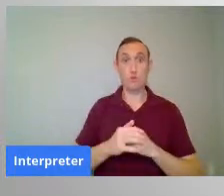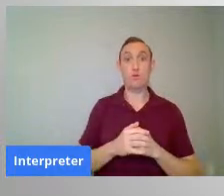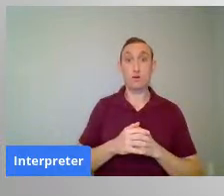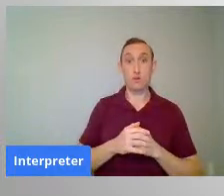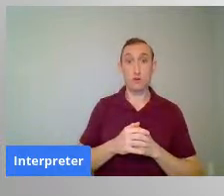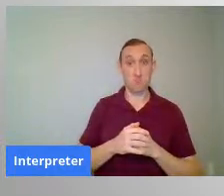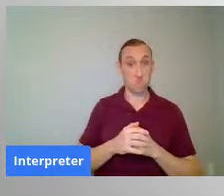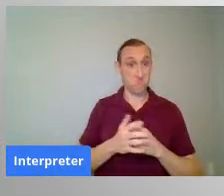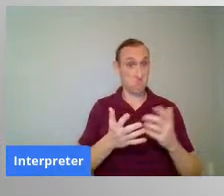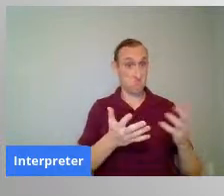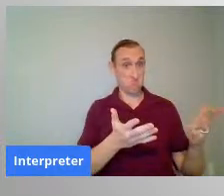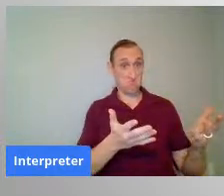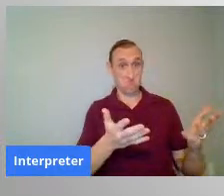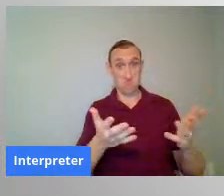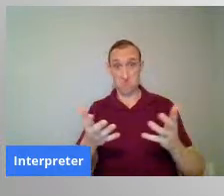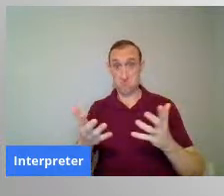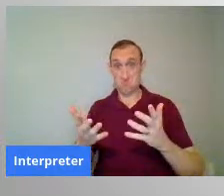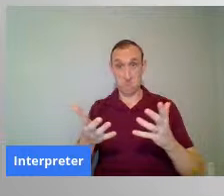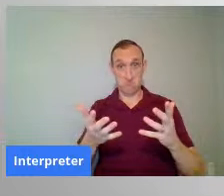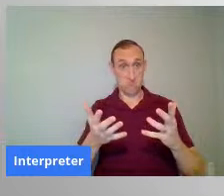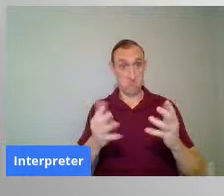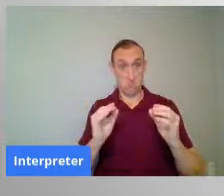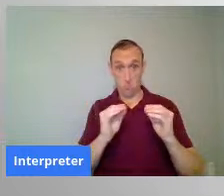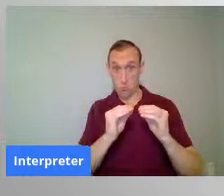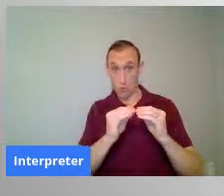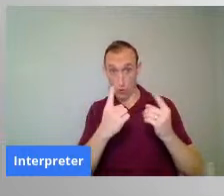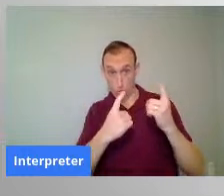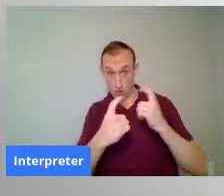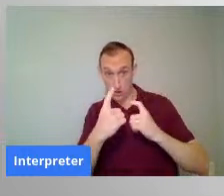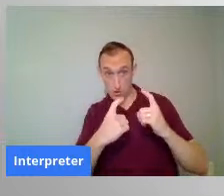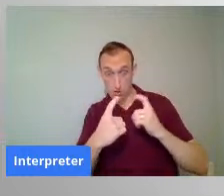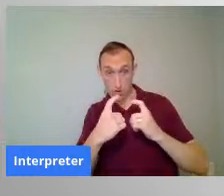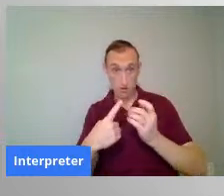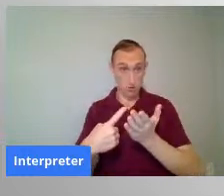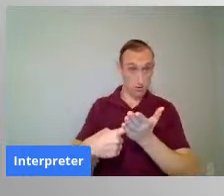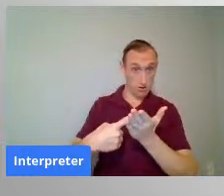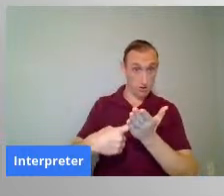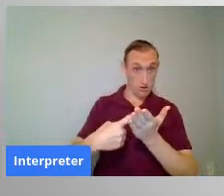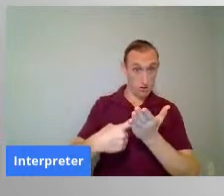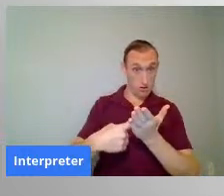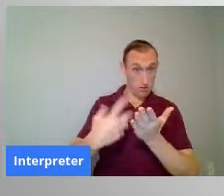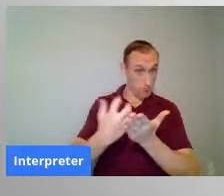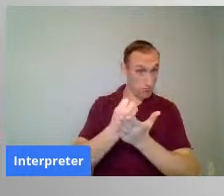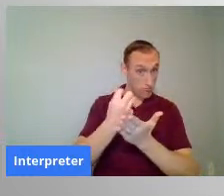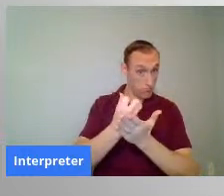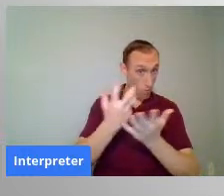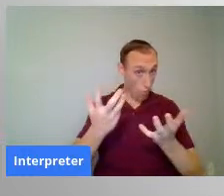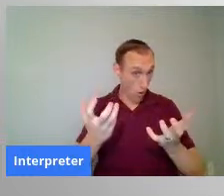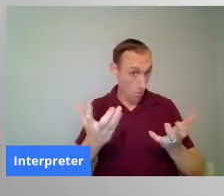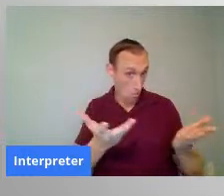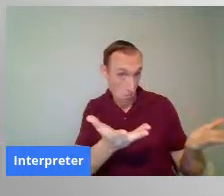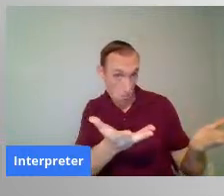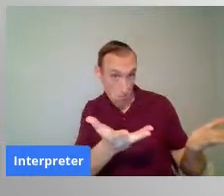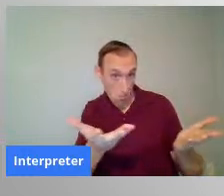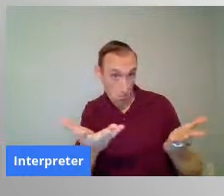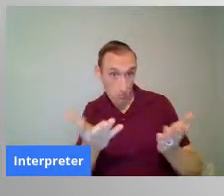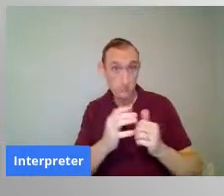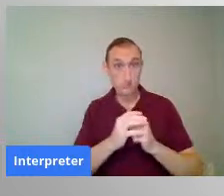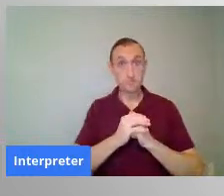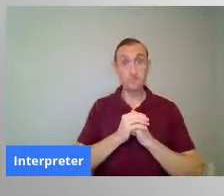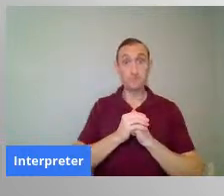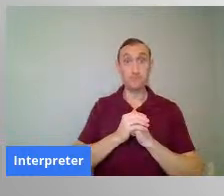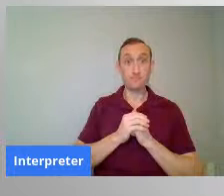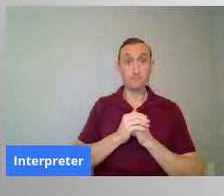Are there any follow-up questions or further discussion about this report?